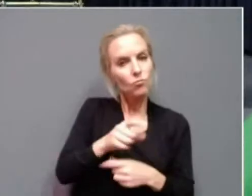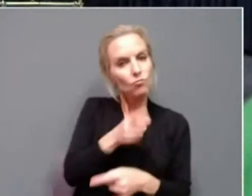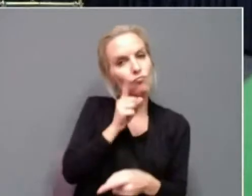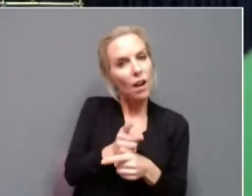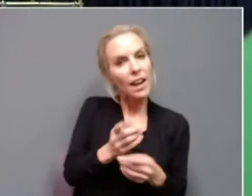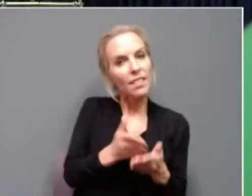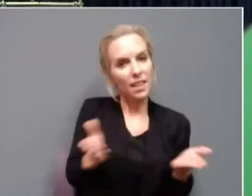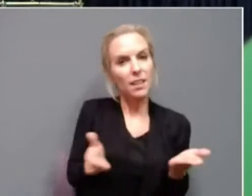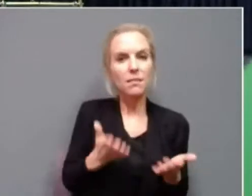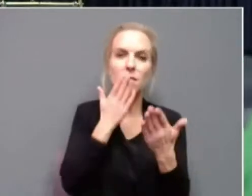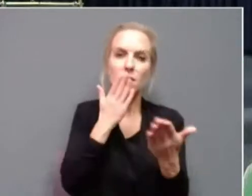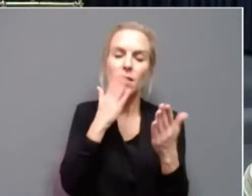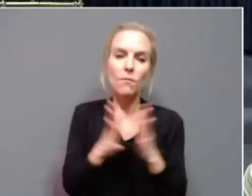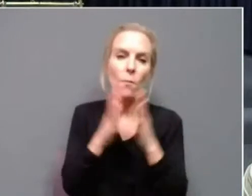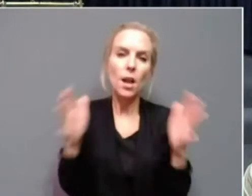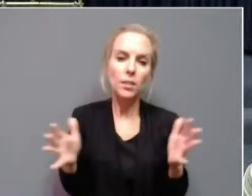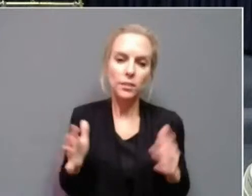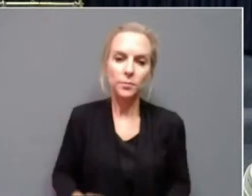much.